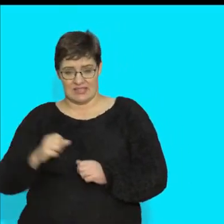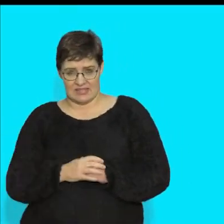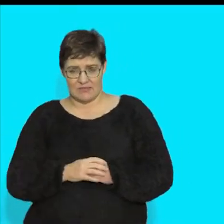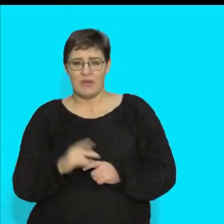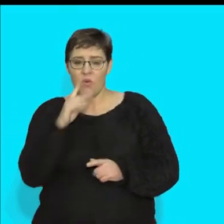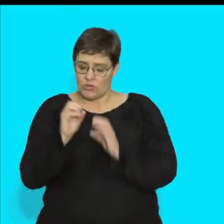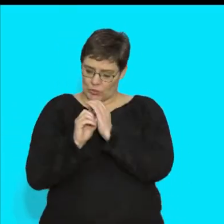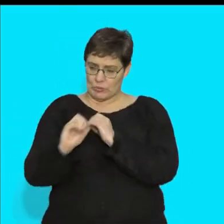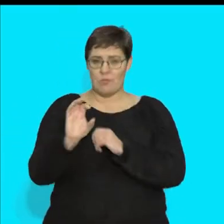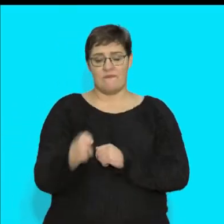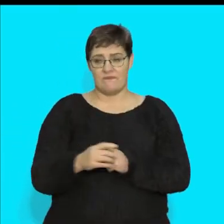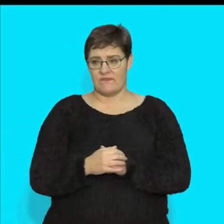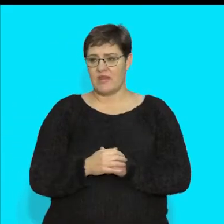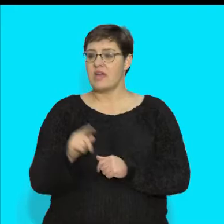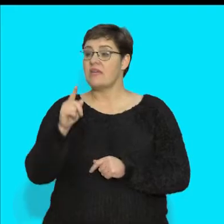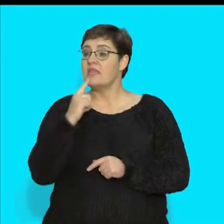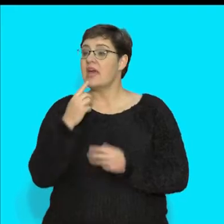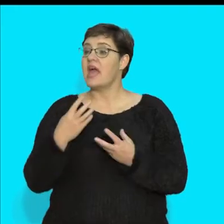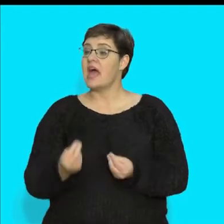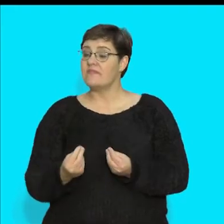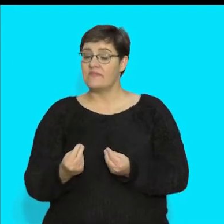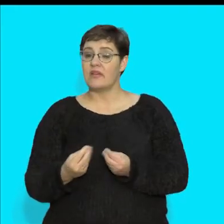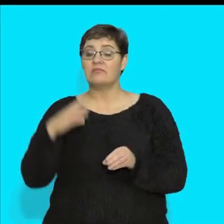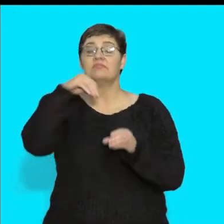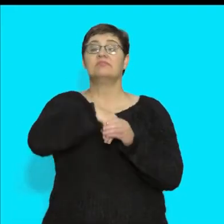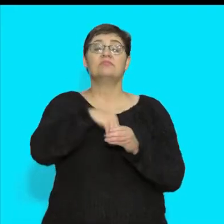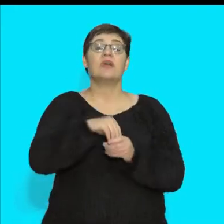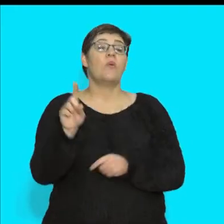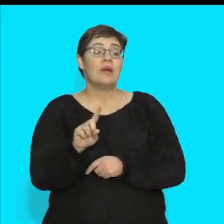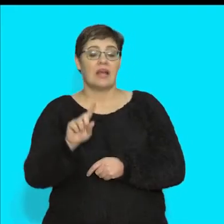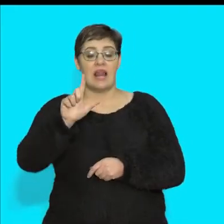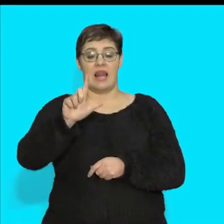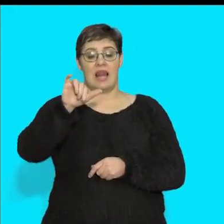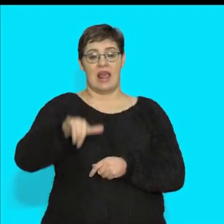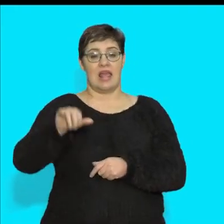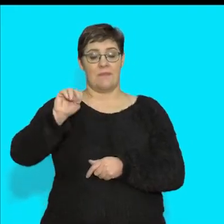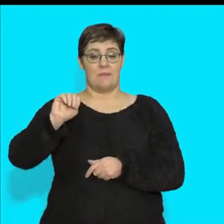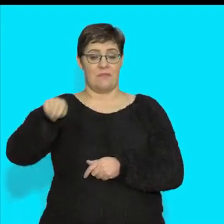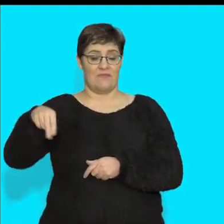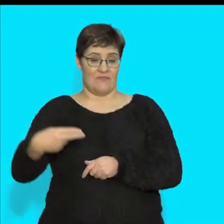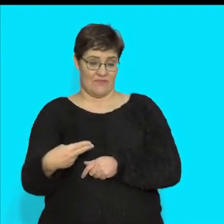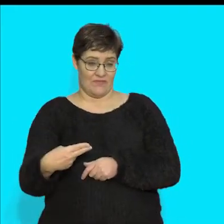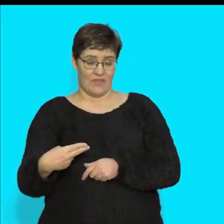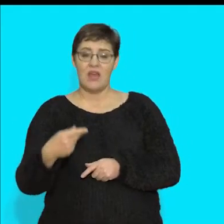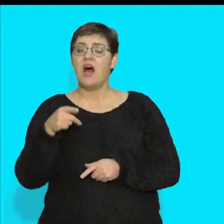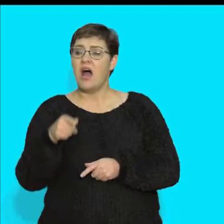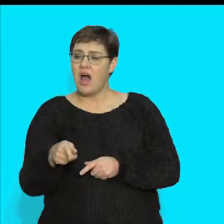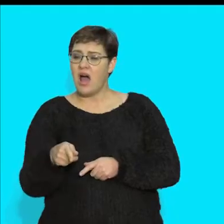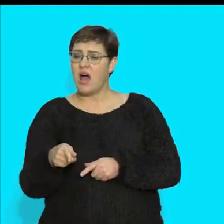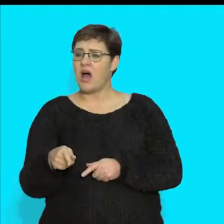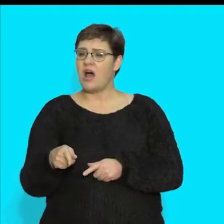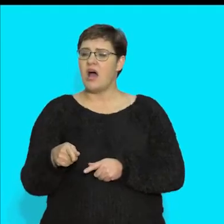importantly, they're going to carry a substance called lymph. Whereas our blood circulatory system, all